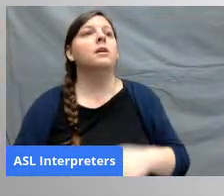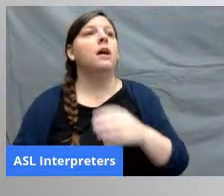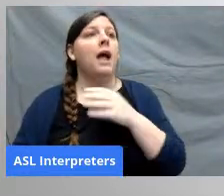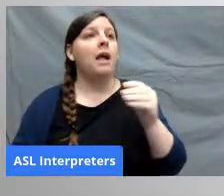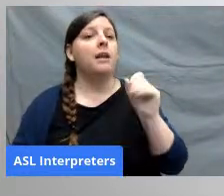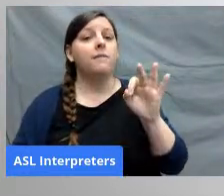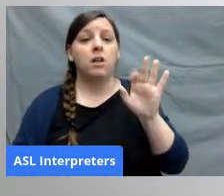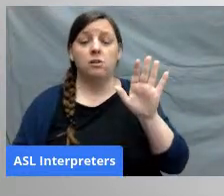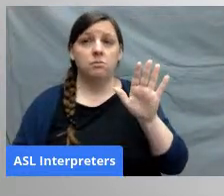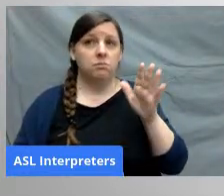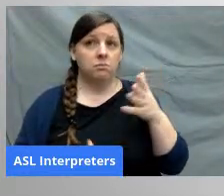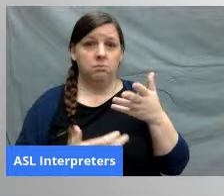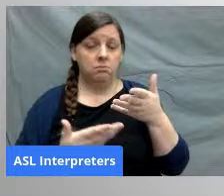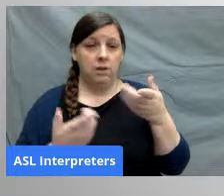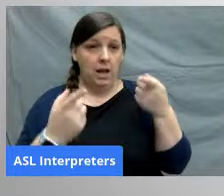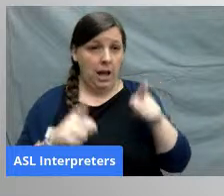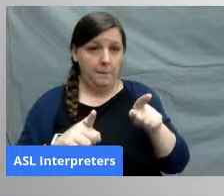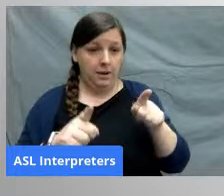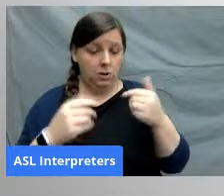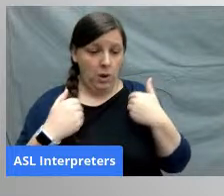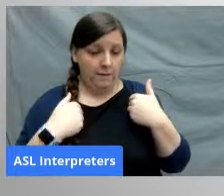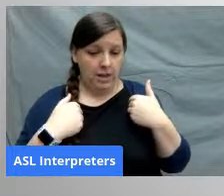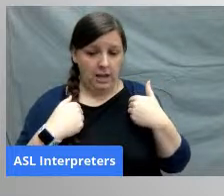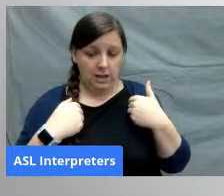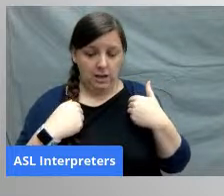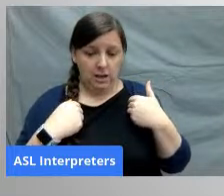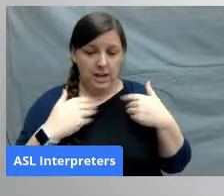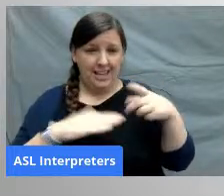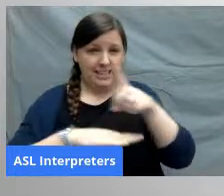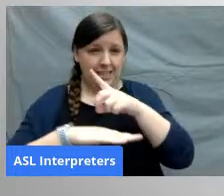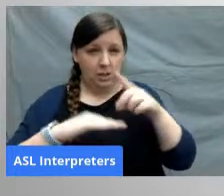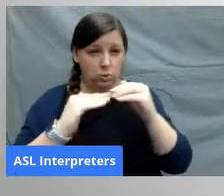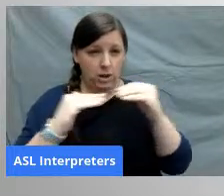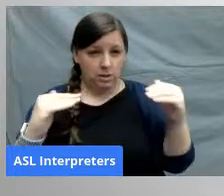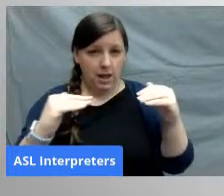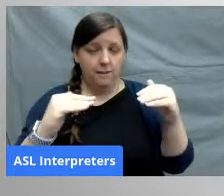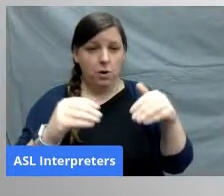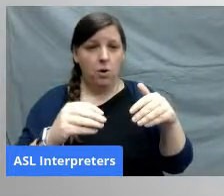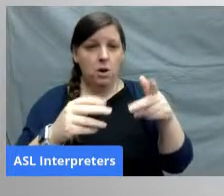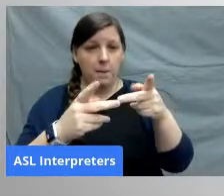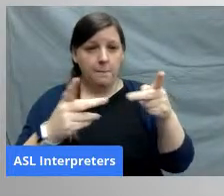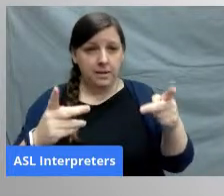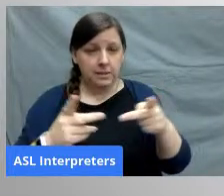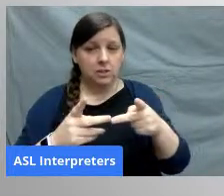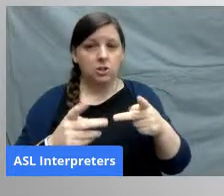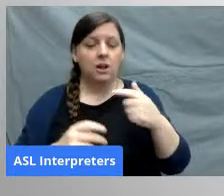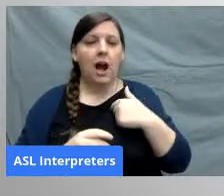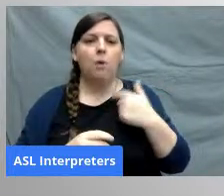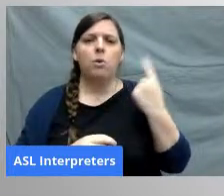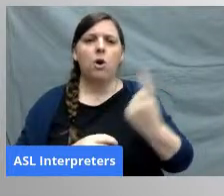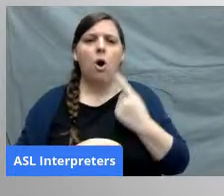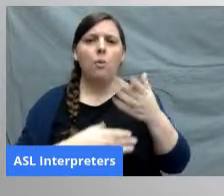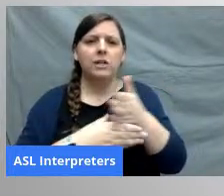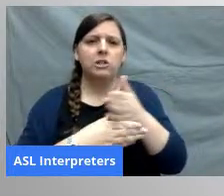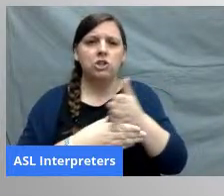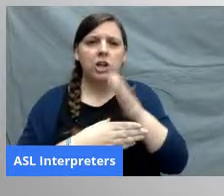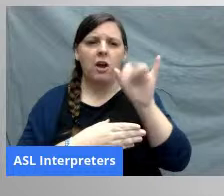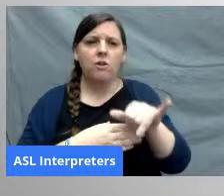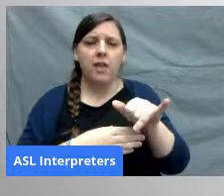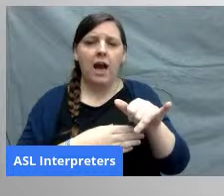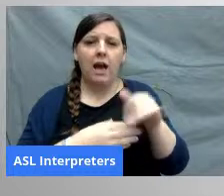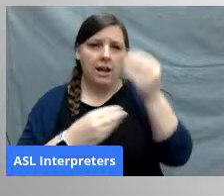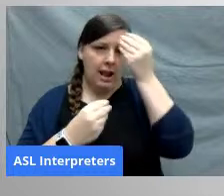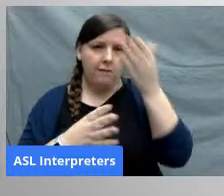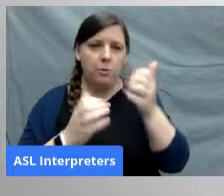position, like a district level position, I always would share that information with you all in